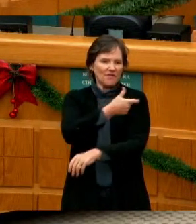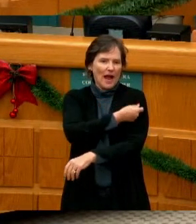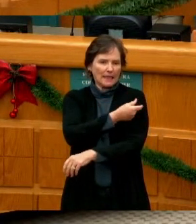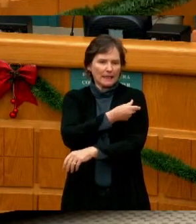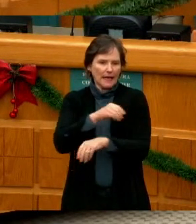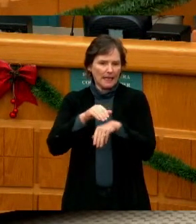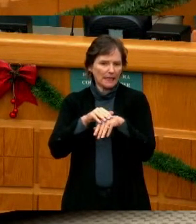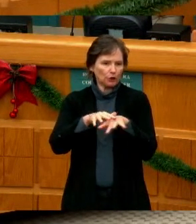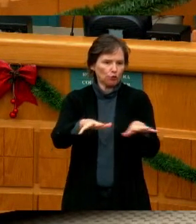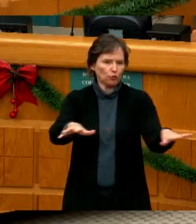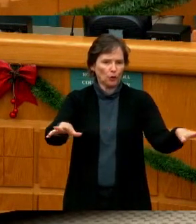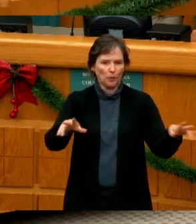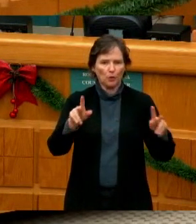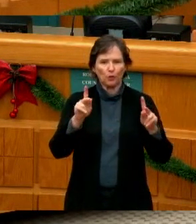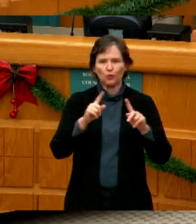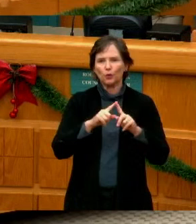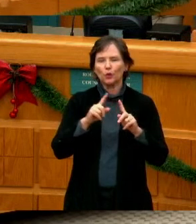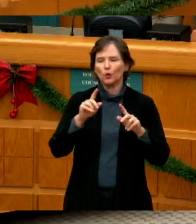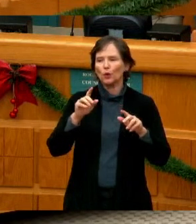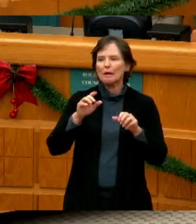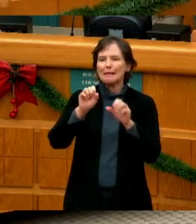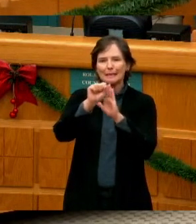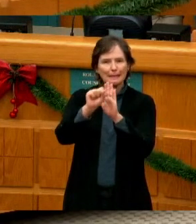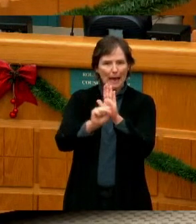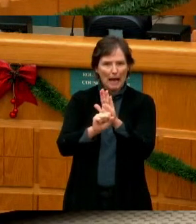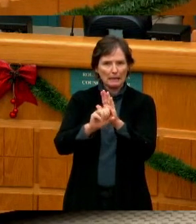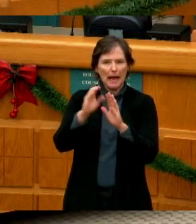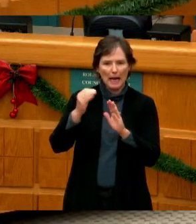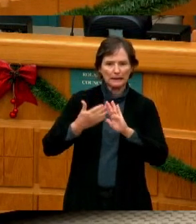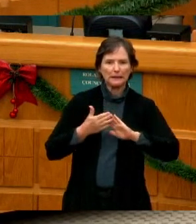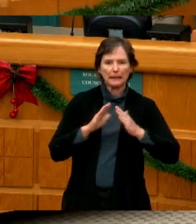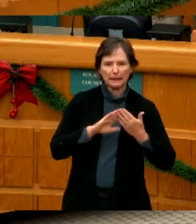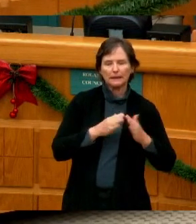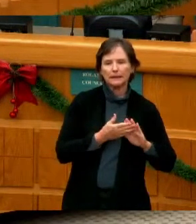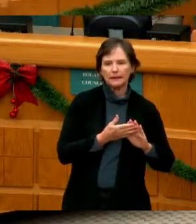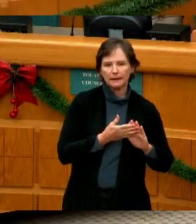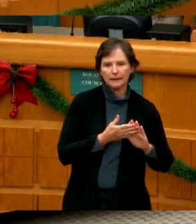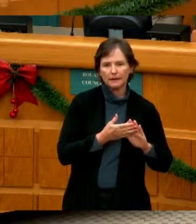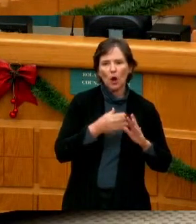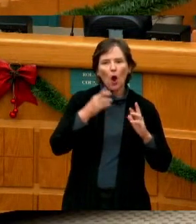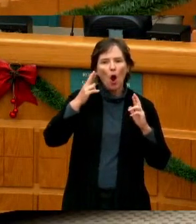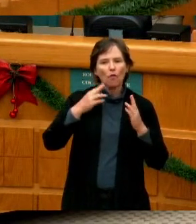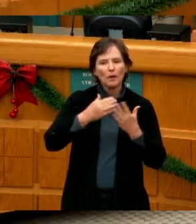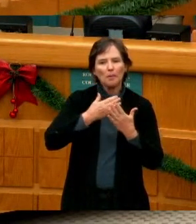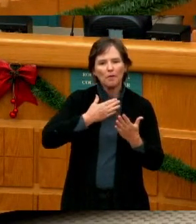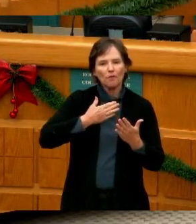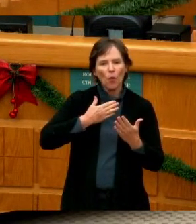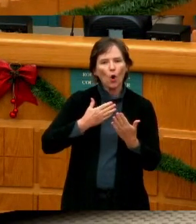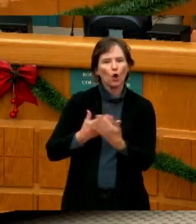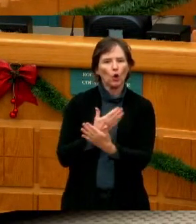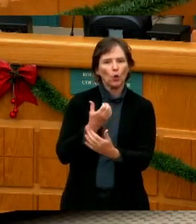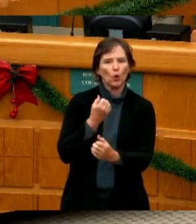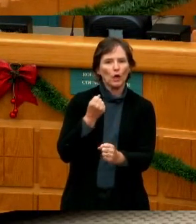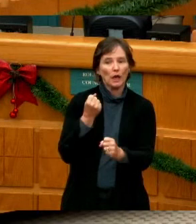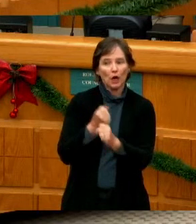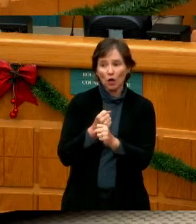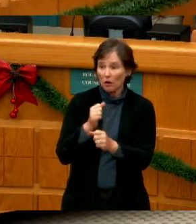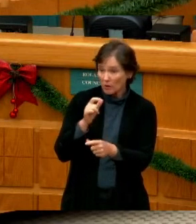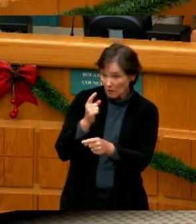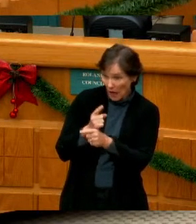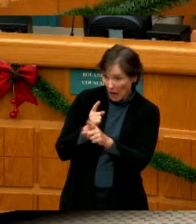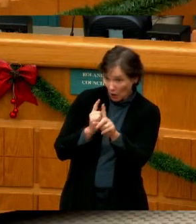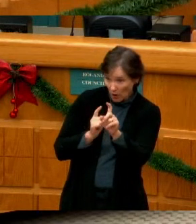administration of the vaccines to fight COVID, hopefully before the end of the year to begin.